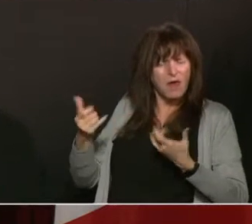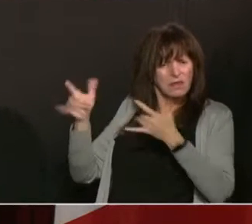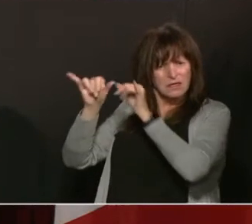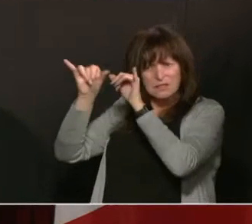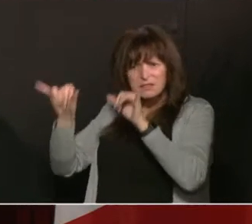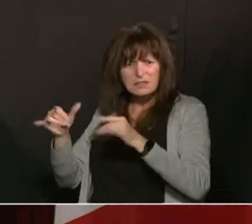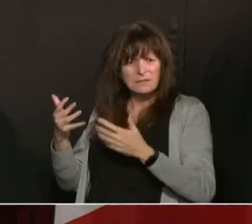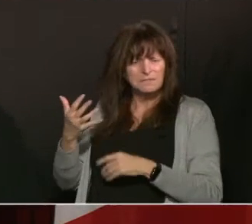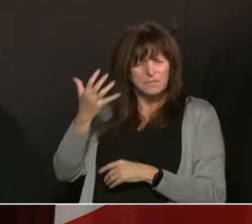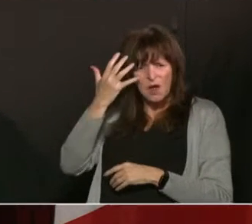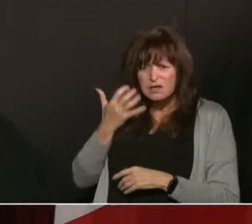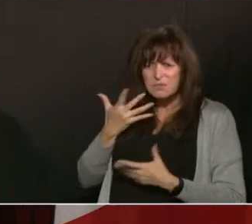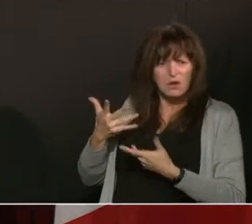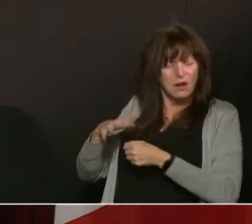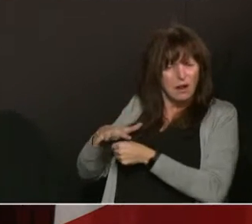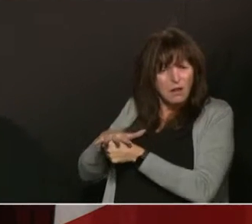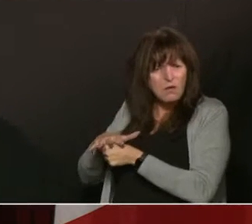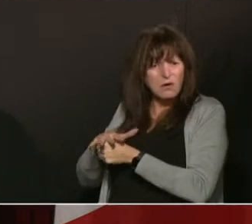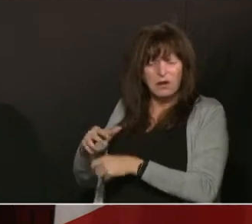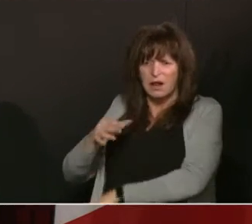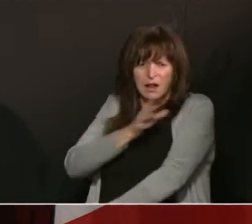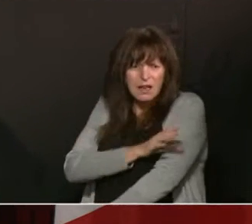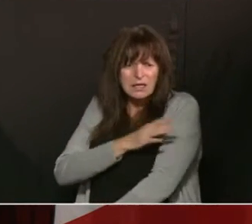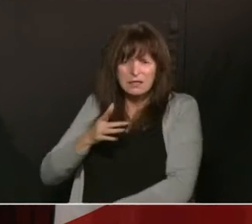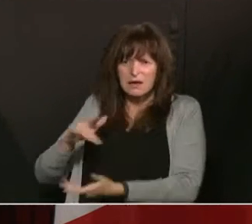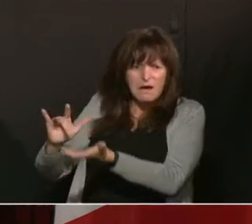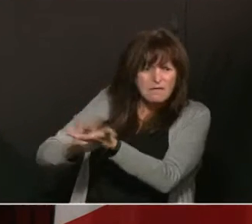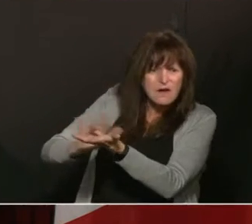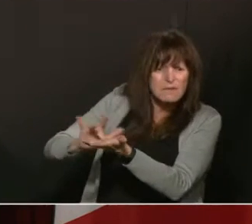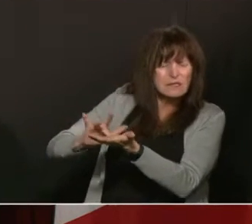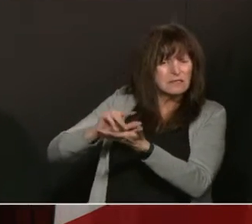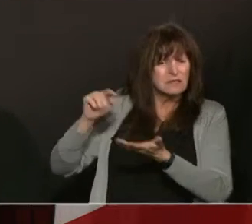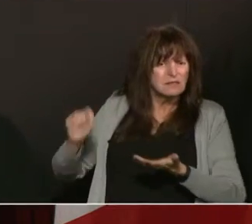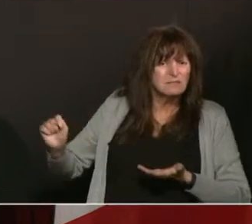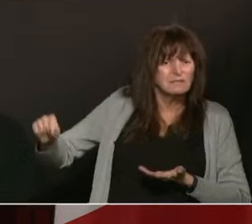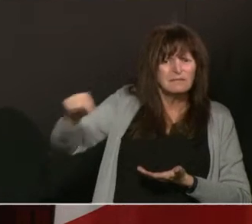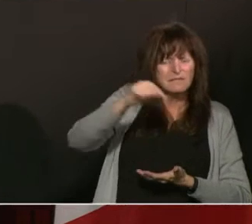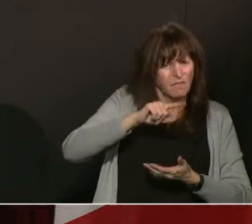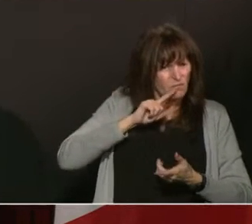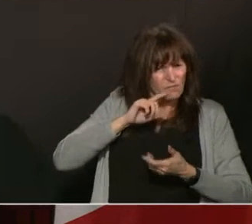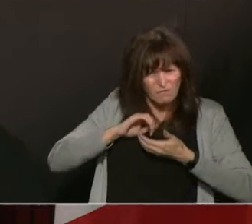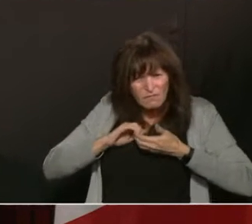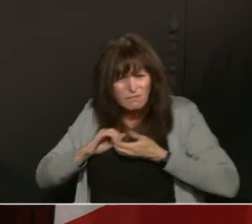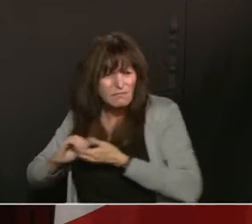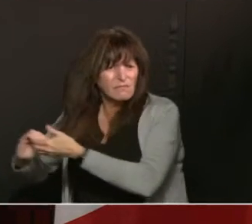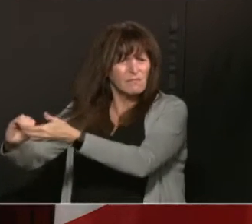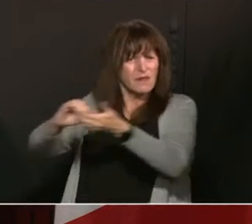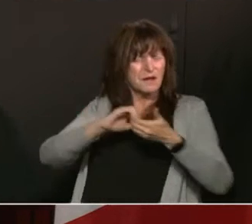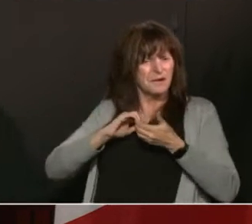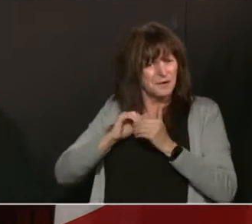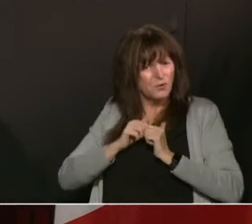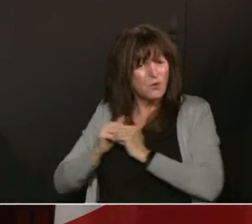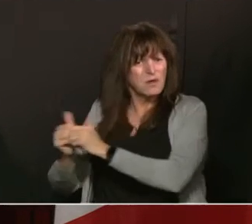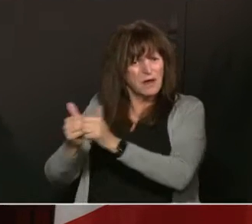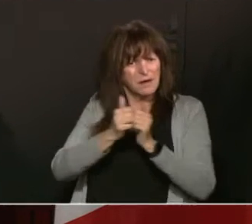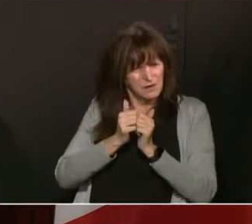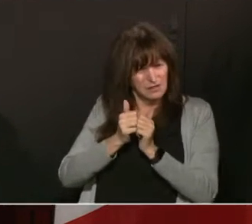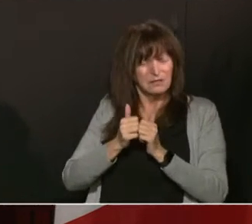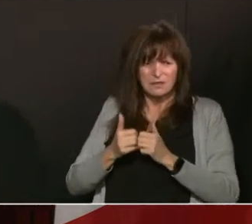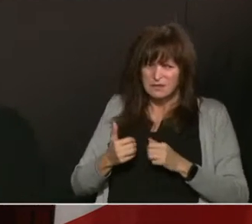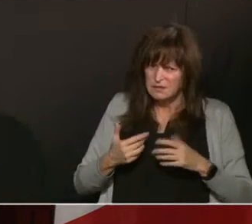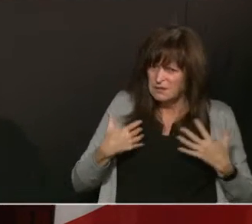and pharmacists, we are prioritizing the administration of first, second, and booster doses as quickly as